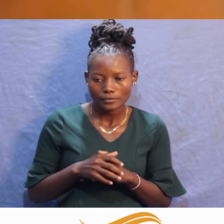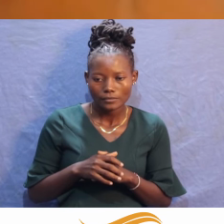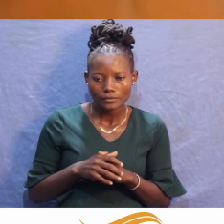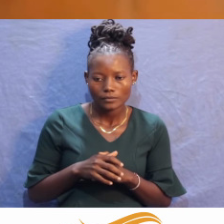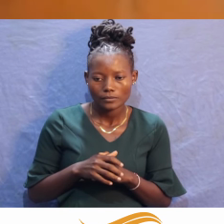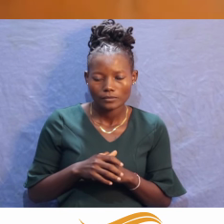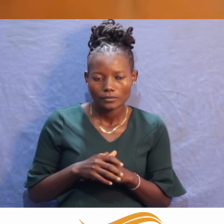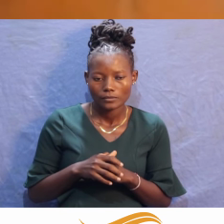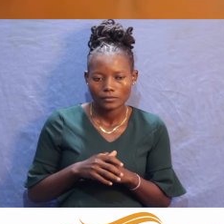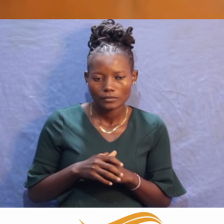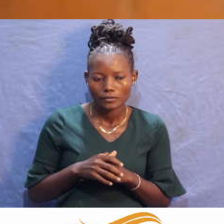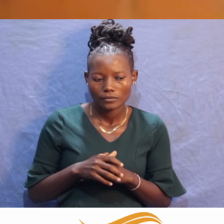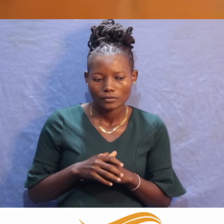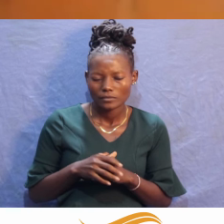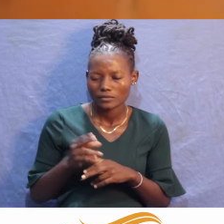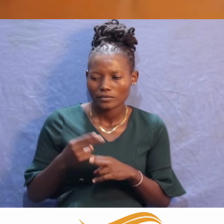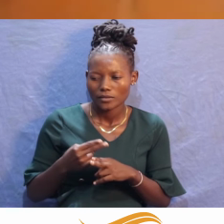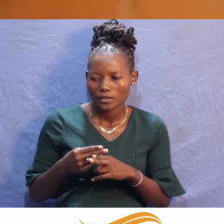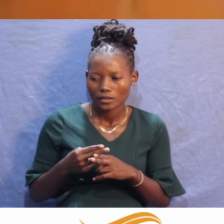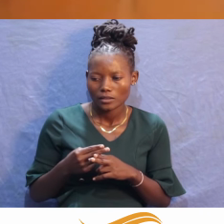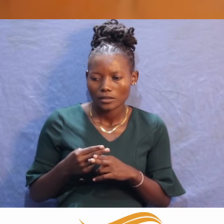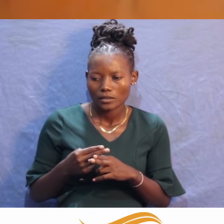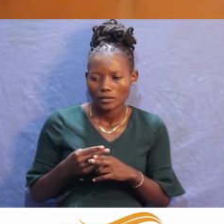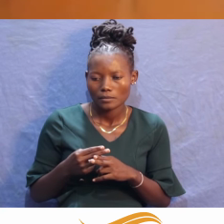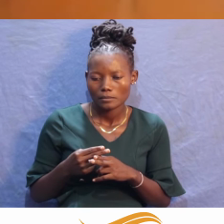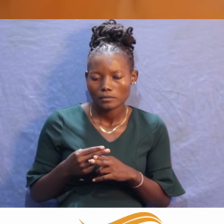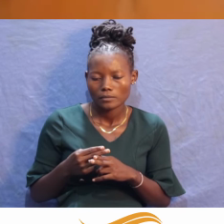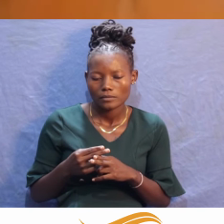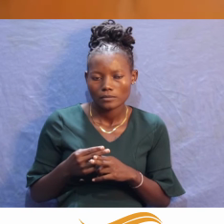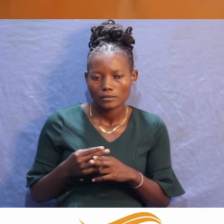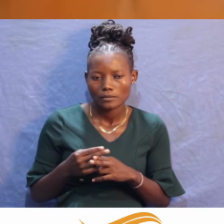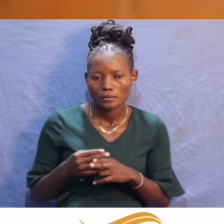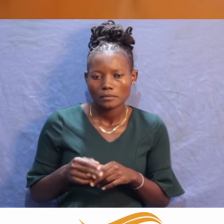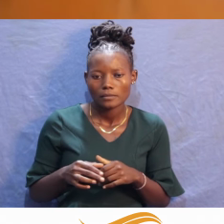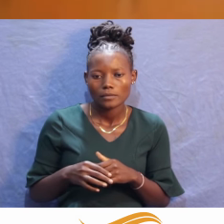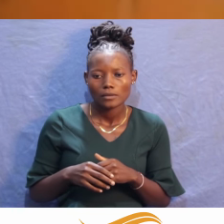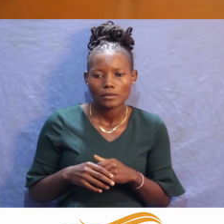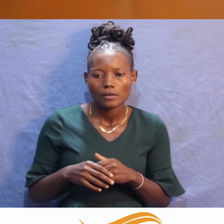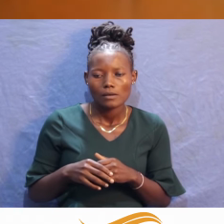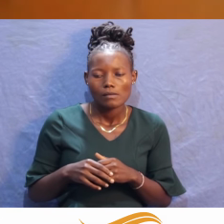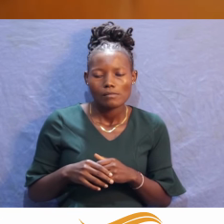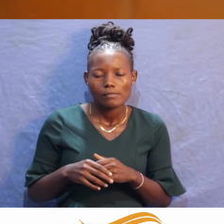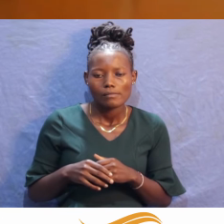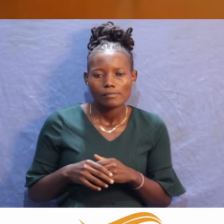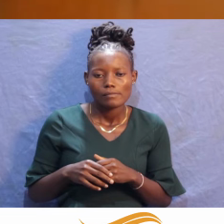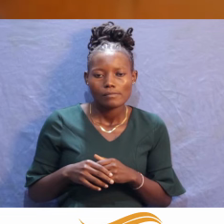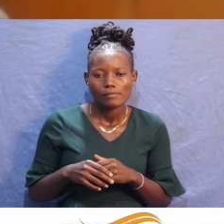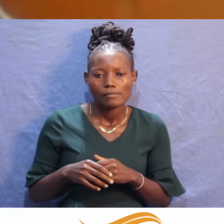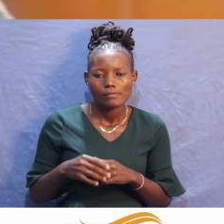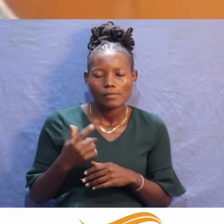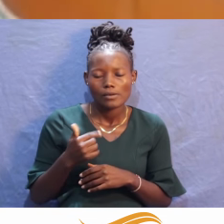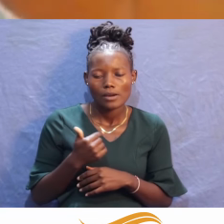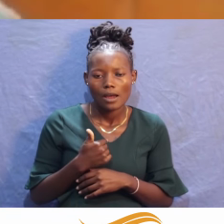genetical, some sort of congenital defect in their heart while they're working out, maximum